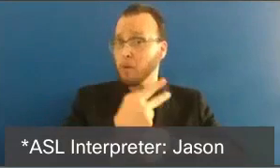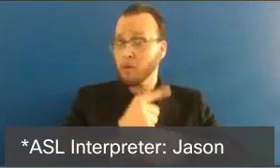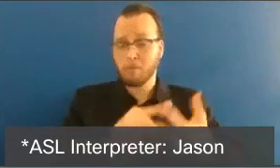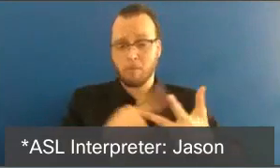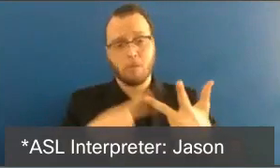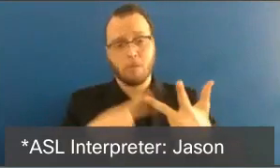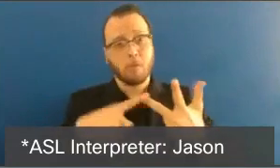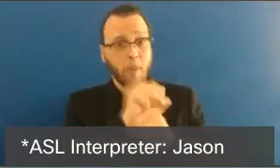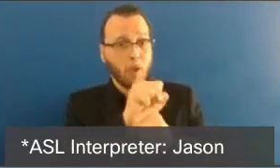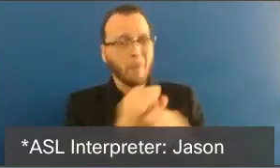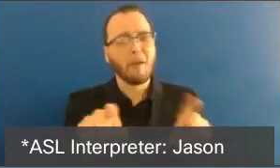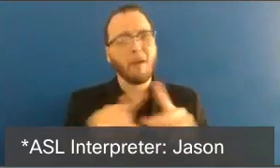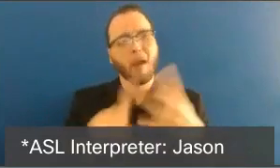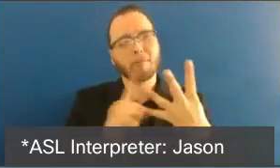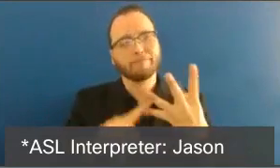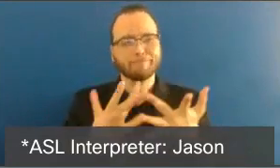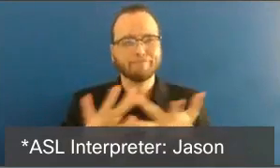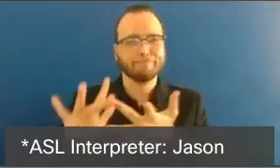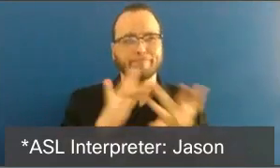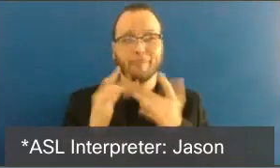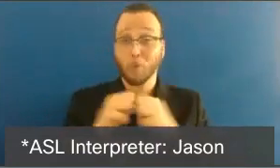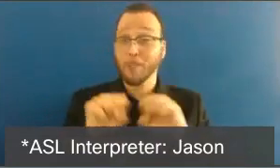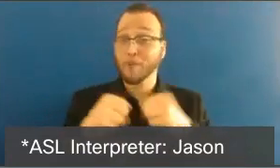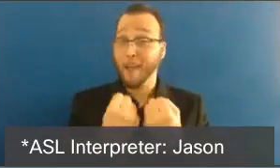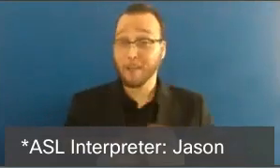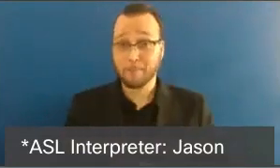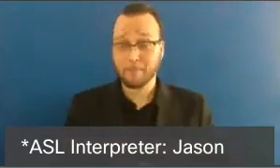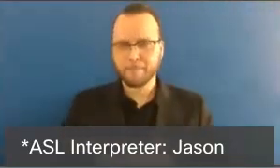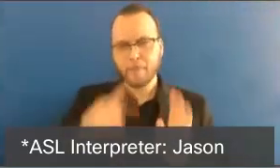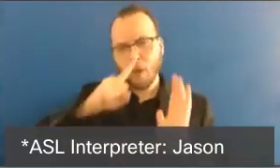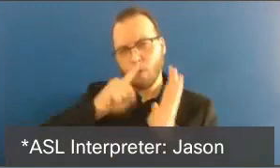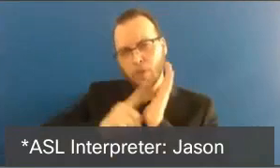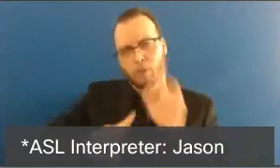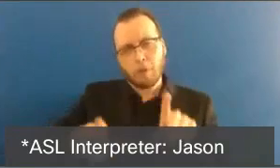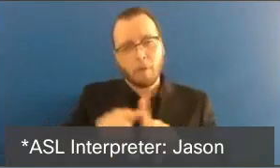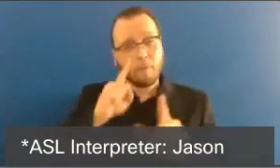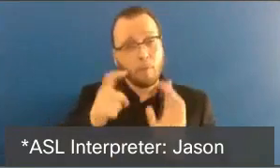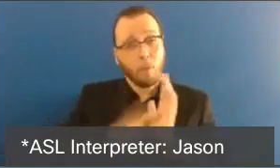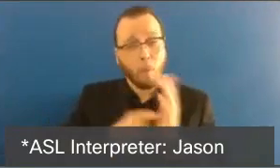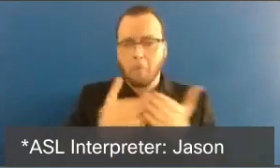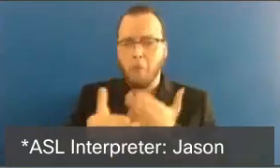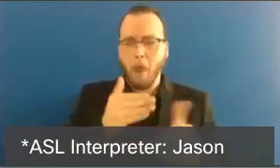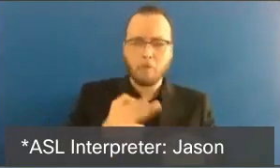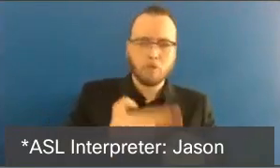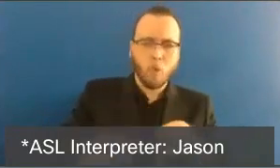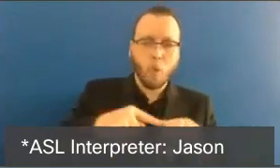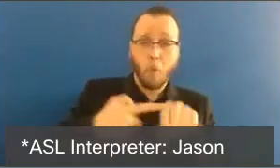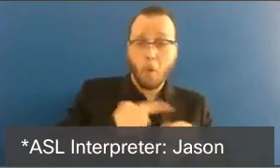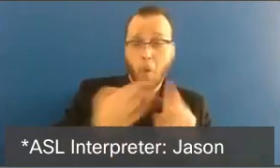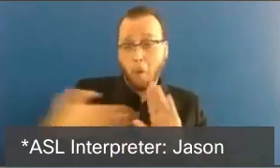social connectedness. Researchers have found that even brief incarceration leads to